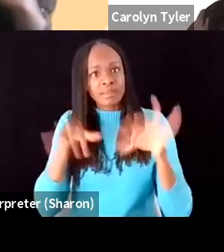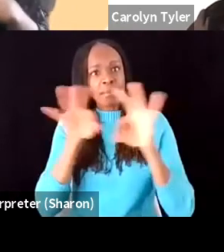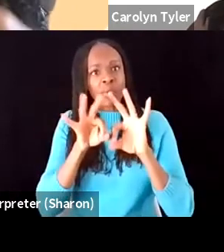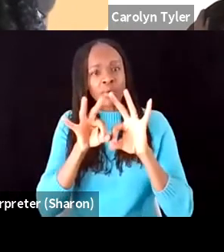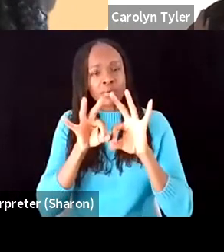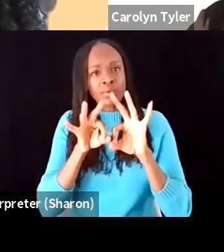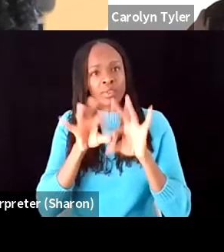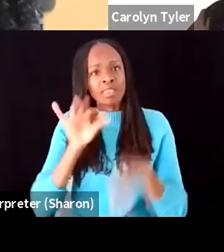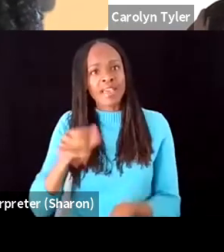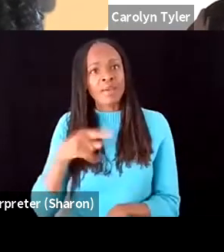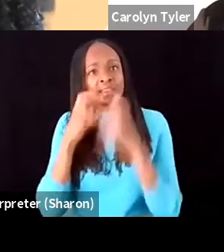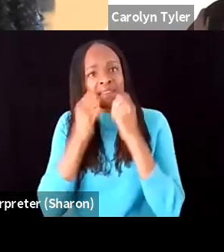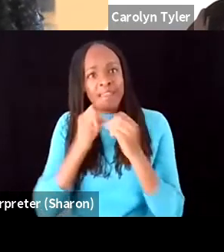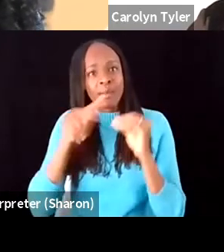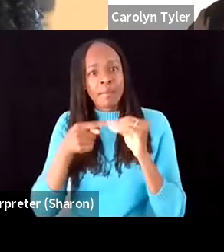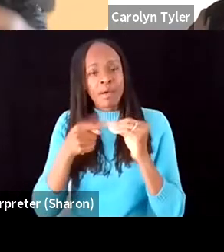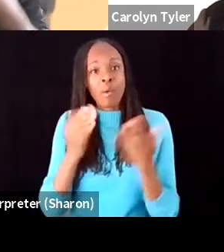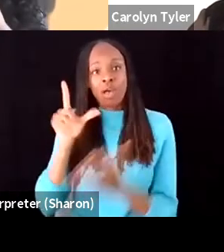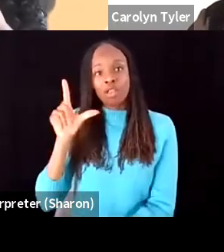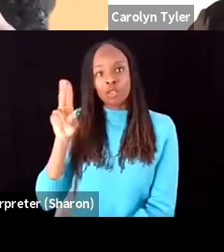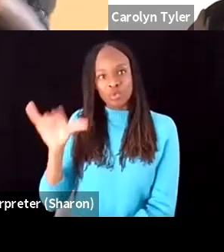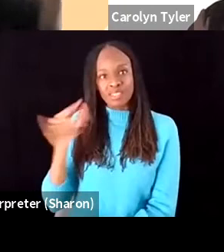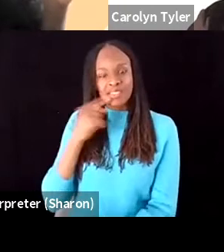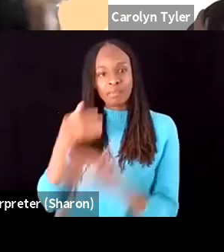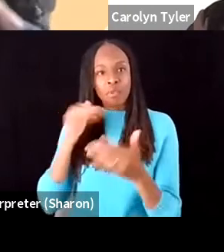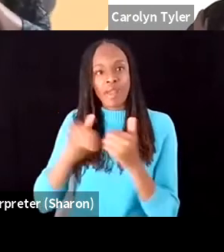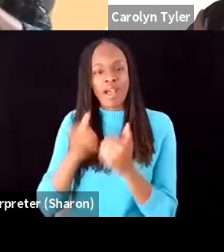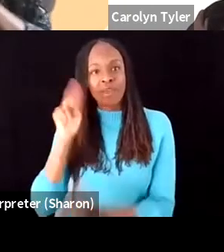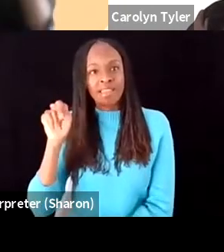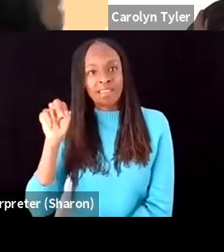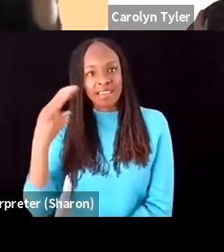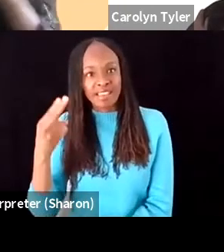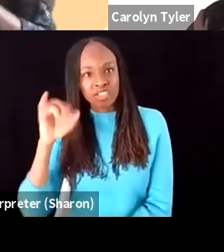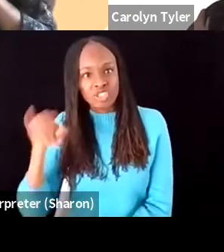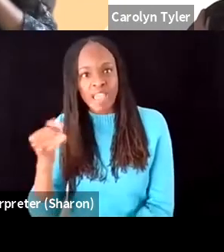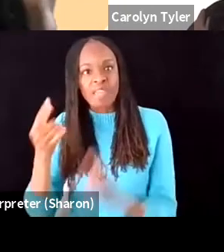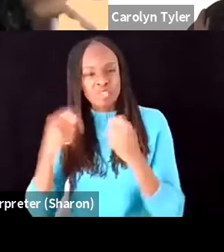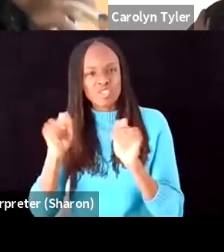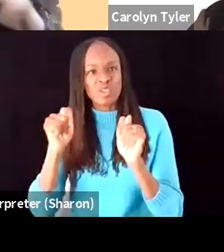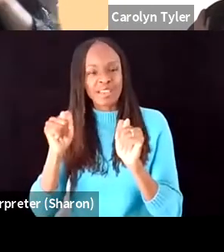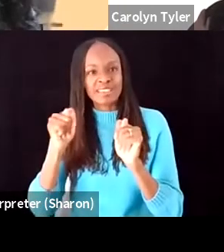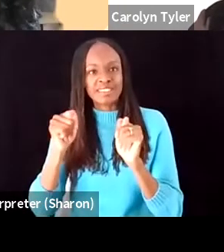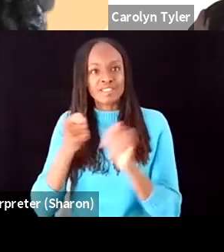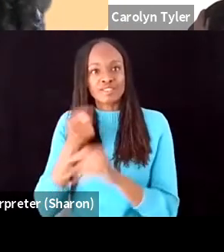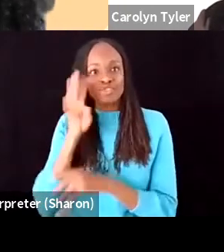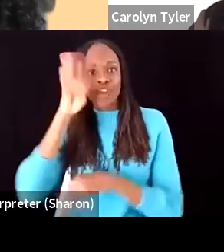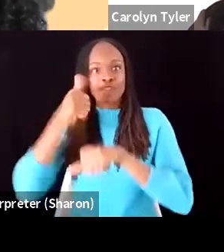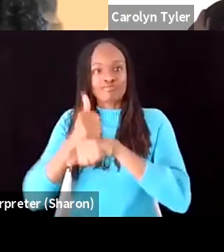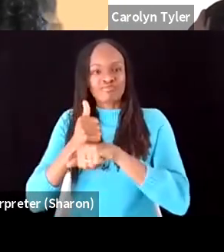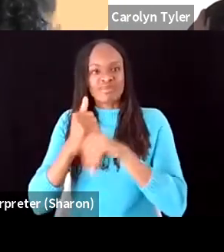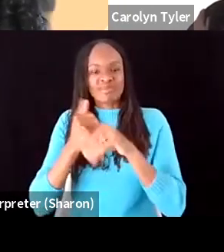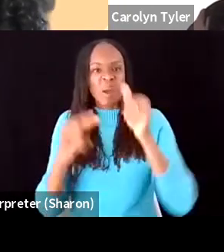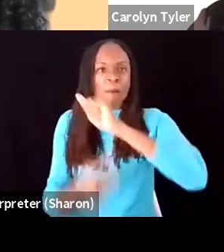know, something that Lucy had said before was how NAHJ was kind of trying to, you know, create this bridge of mentorship, which I think is